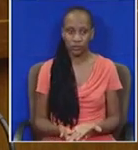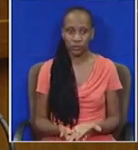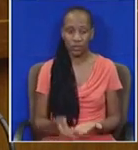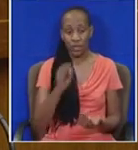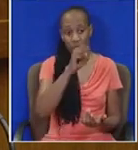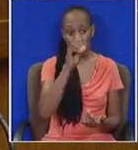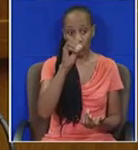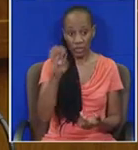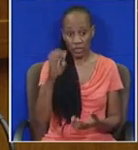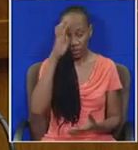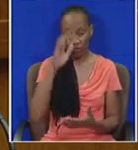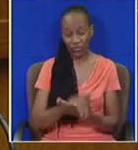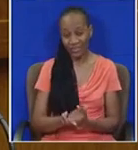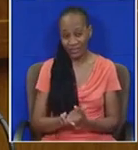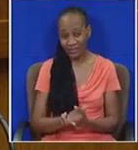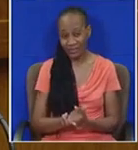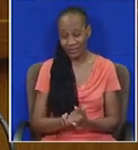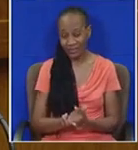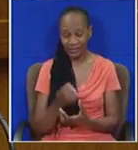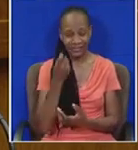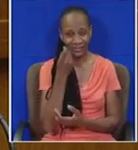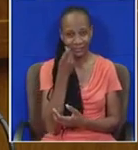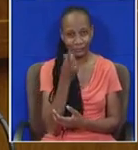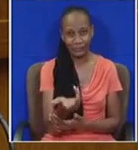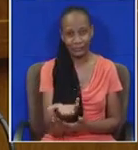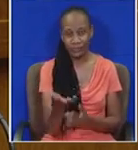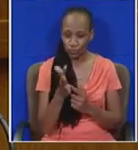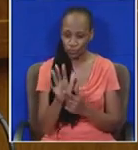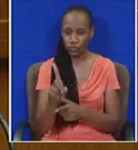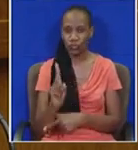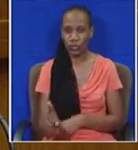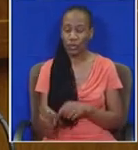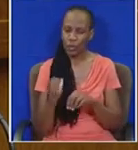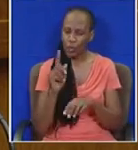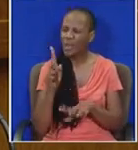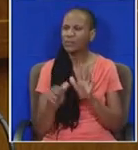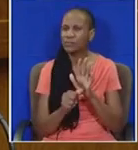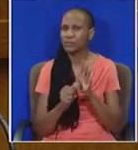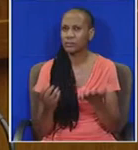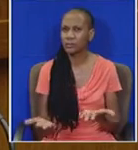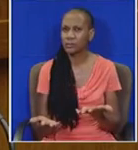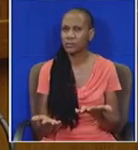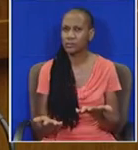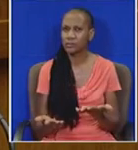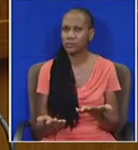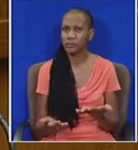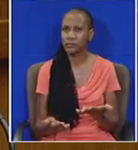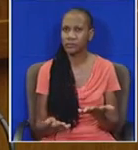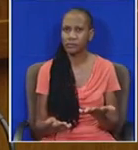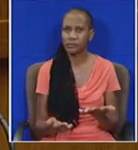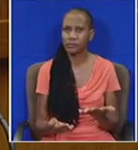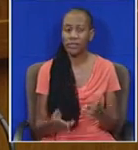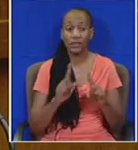of SOEs constitute perhaps the single most important factor that informs the